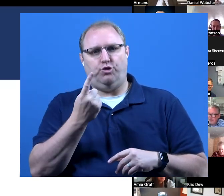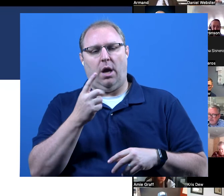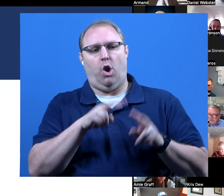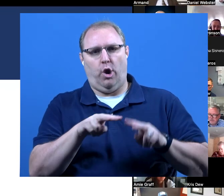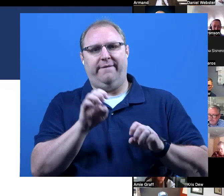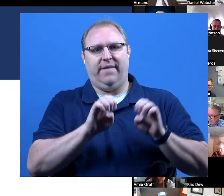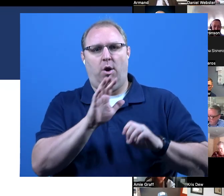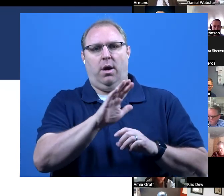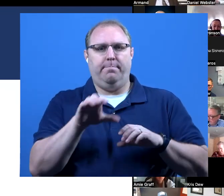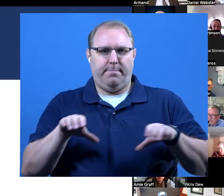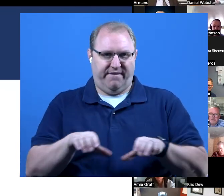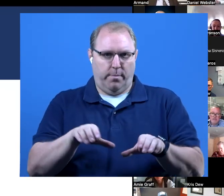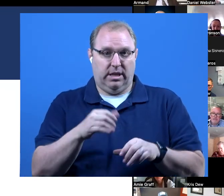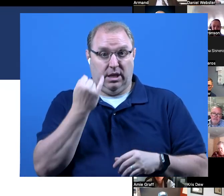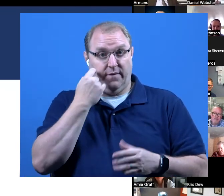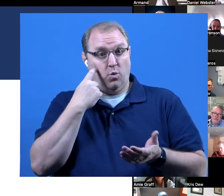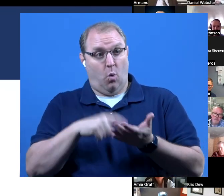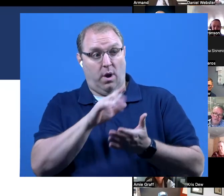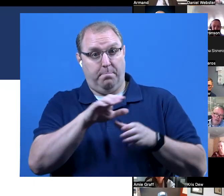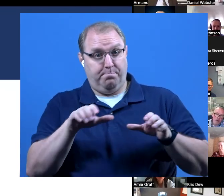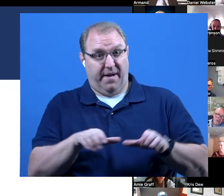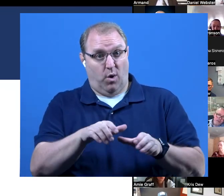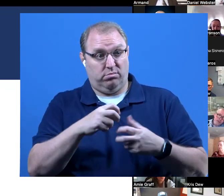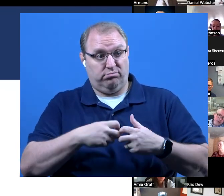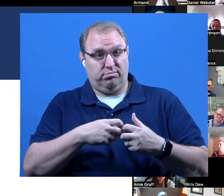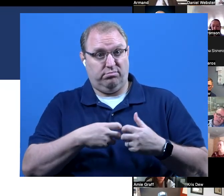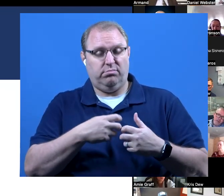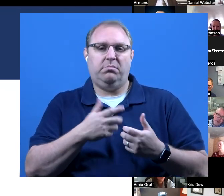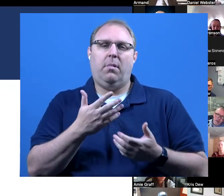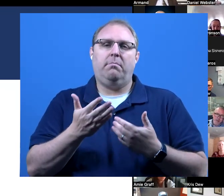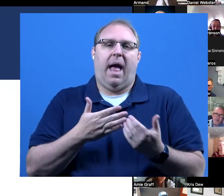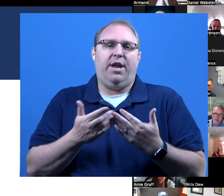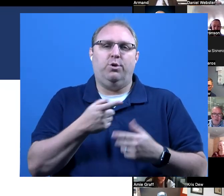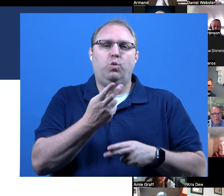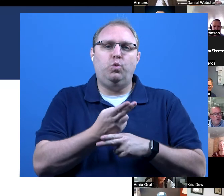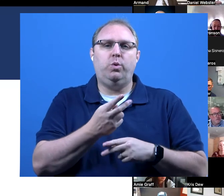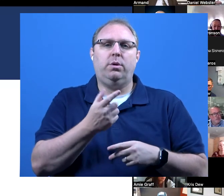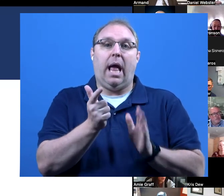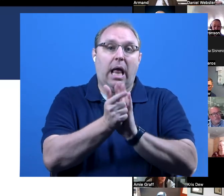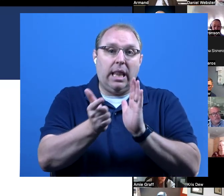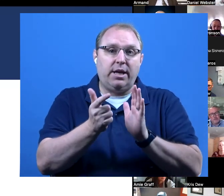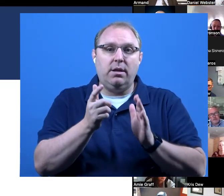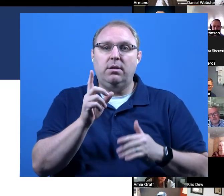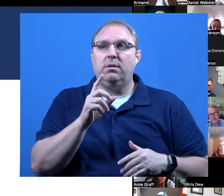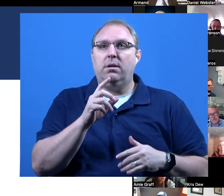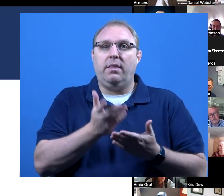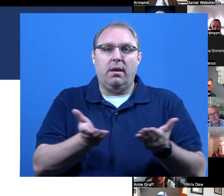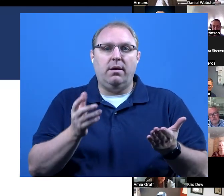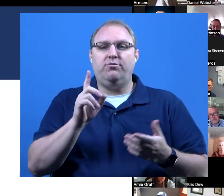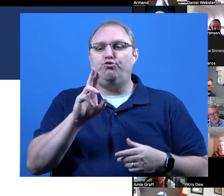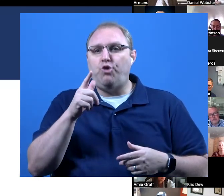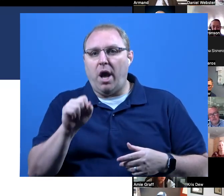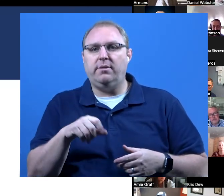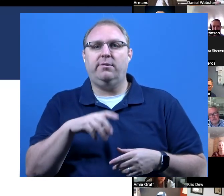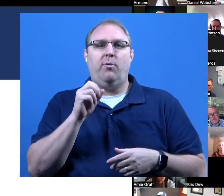So we can terminate, according to rule, we can terminate somebody for refusing a drug test, for presenting an altered